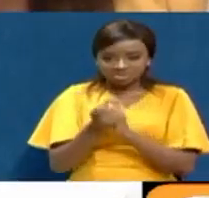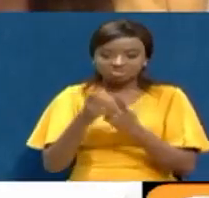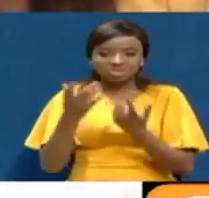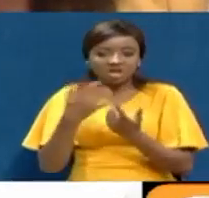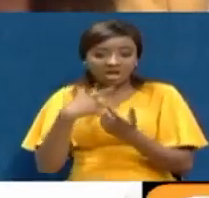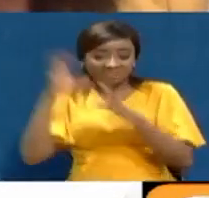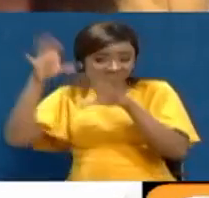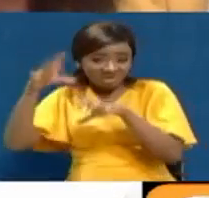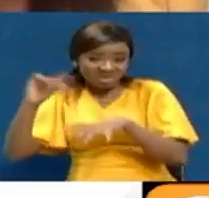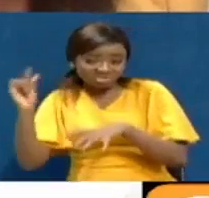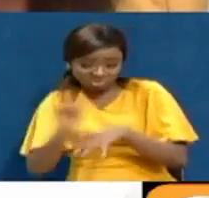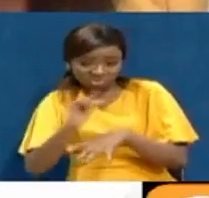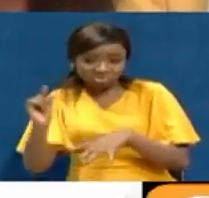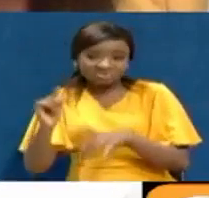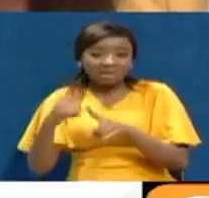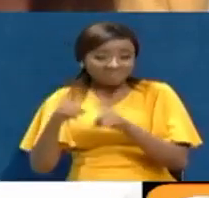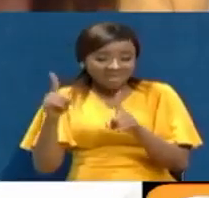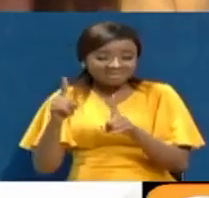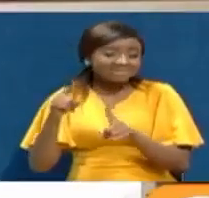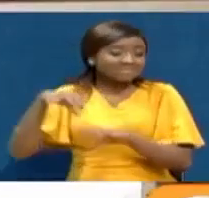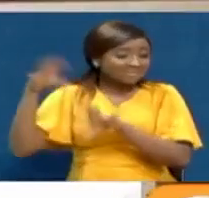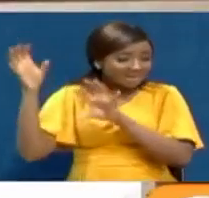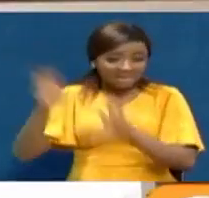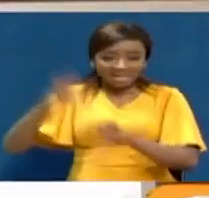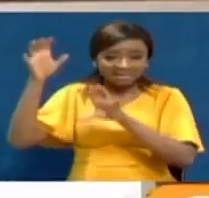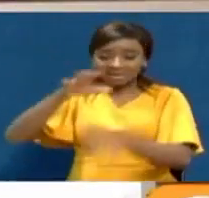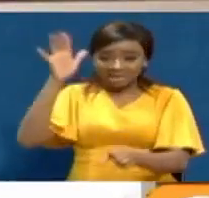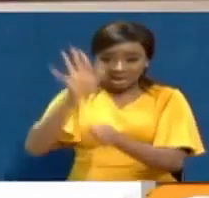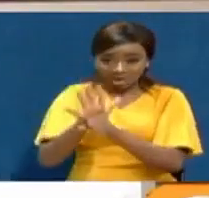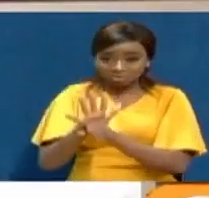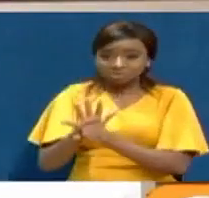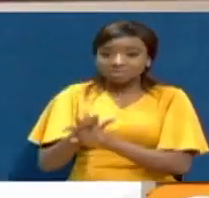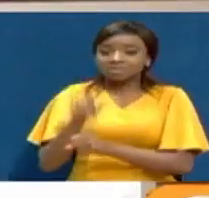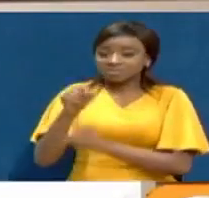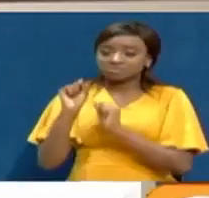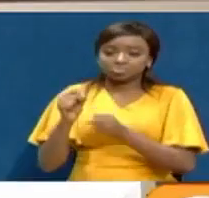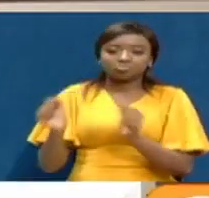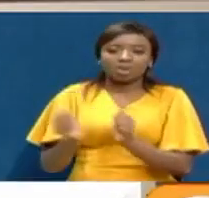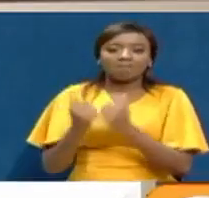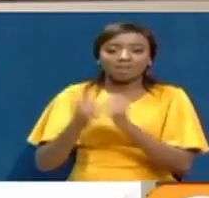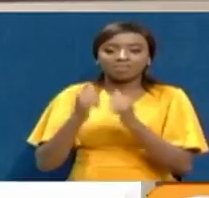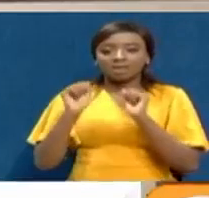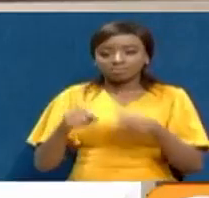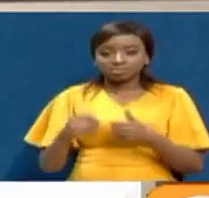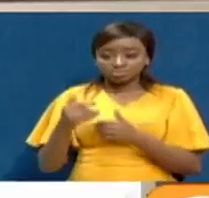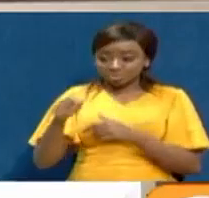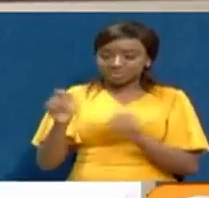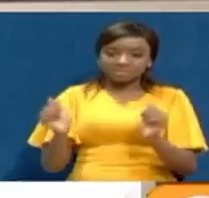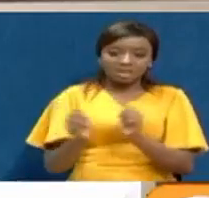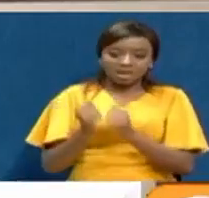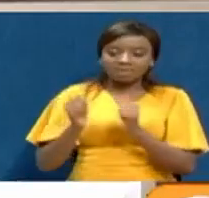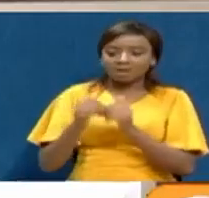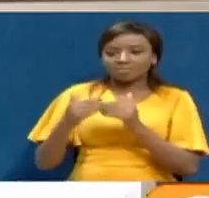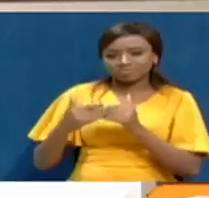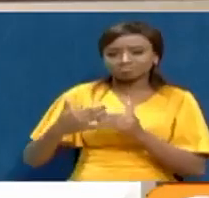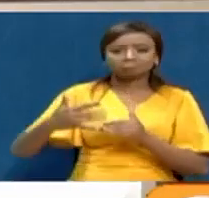when we have heavy rainfall, we have really intense rainfall. And this is expected as we move forward, that we have more instances of